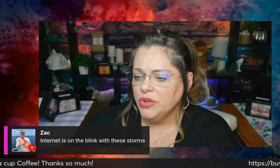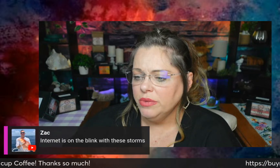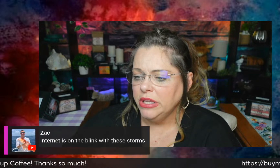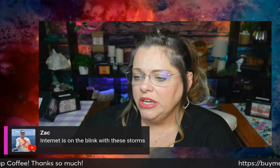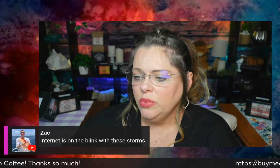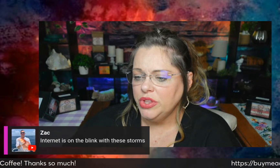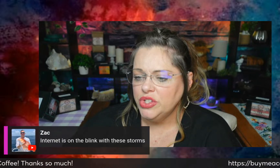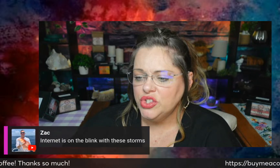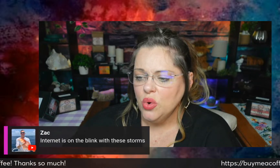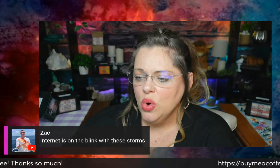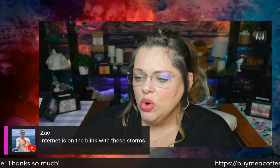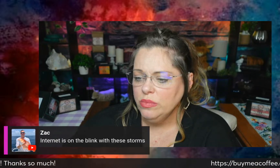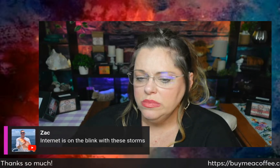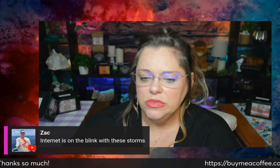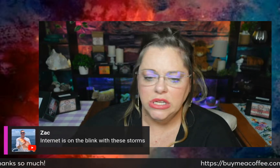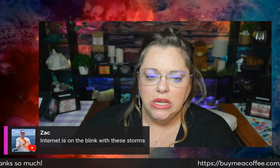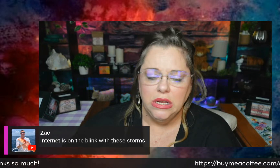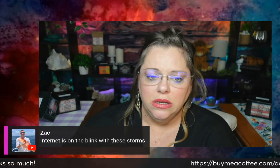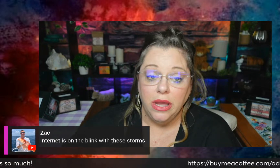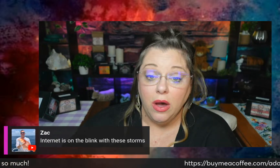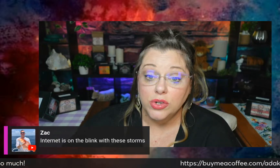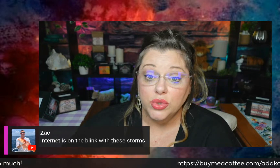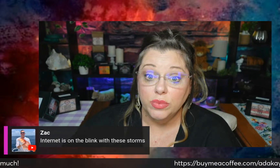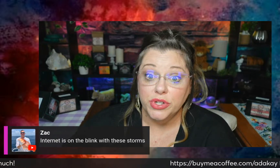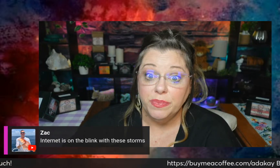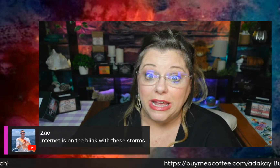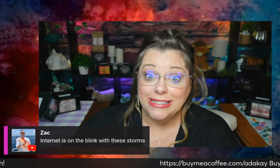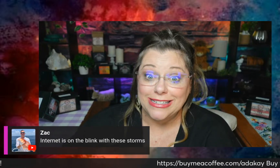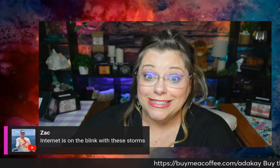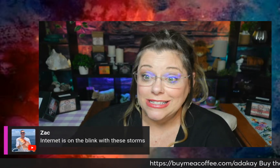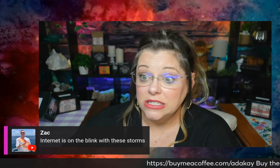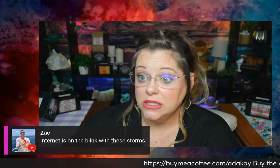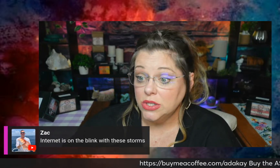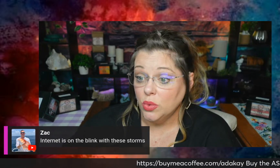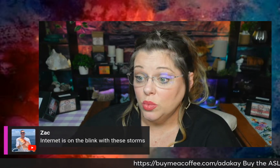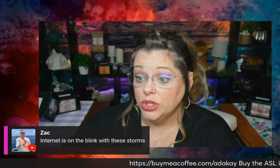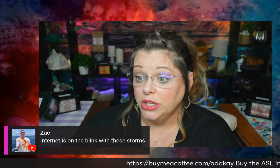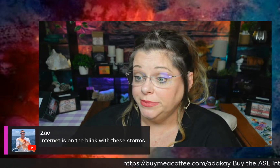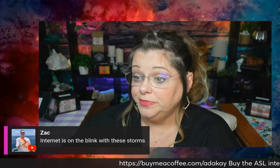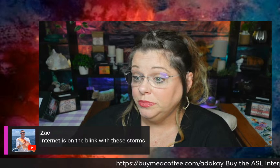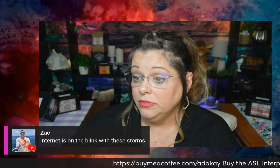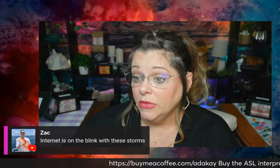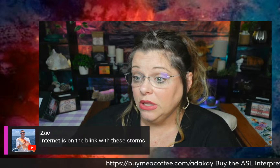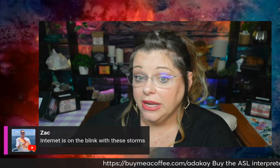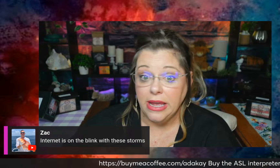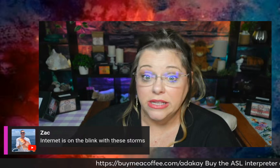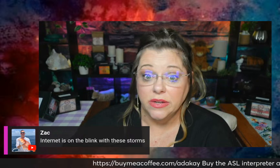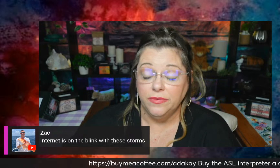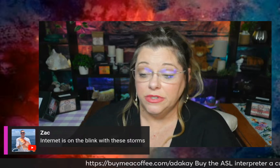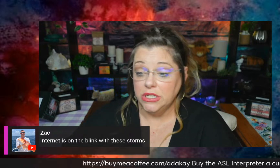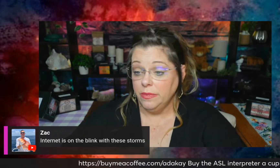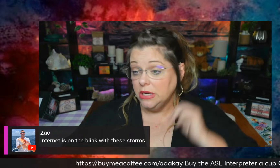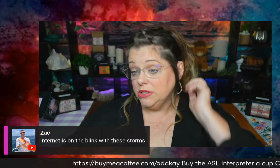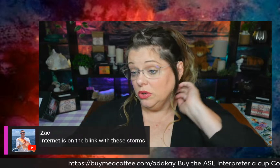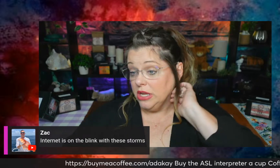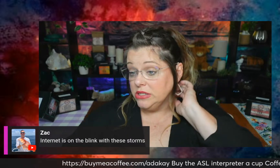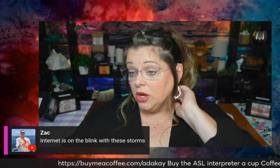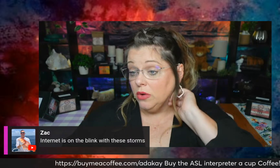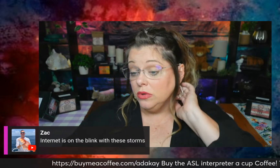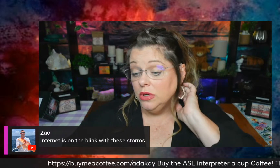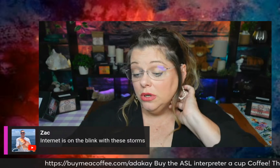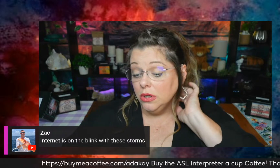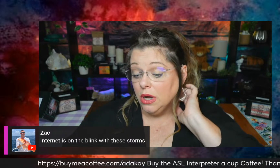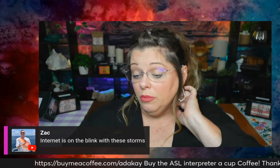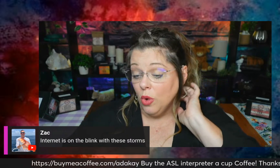Internet is on the blink with the storms. Yeah, our storm just passed us. So we're done. Like as of 10 minutes or less